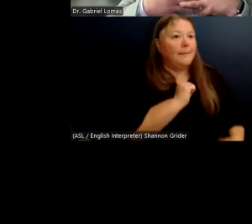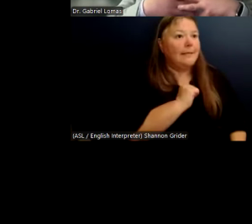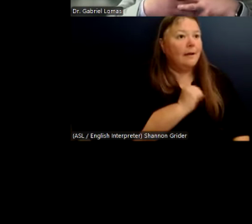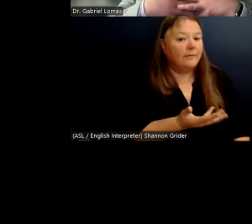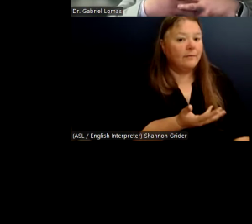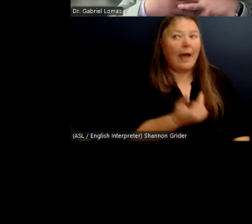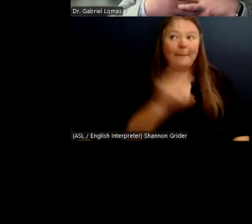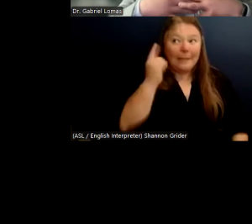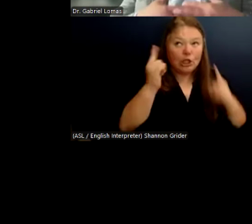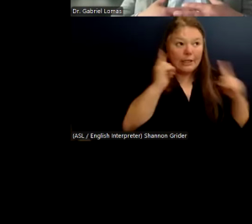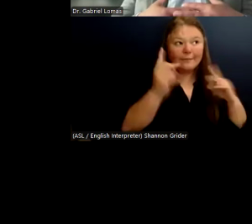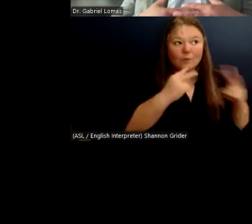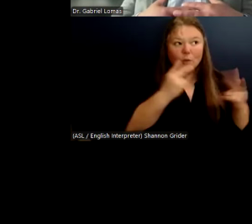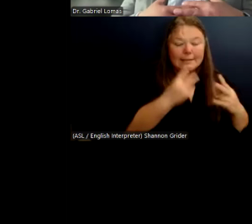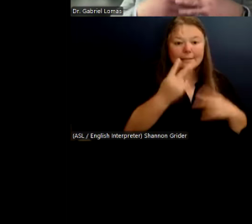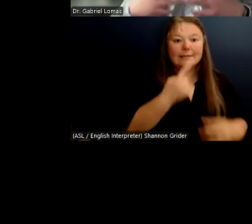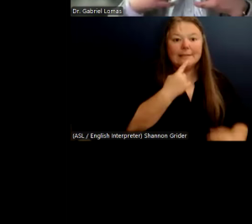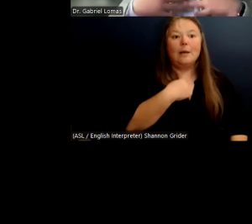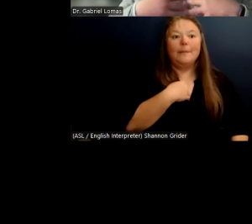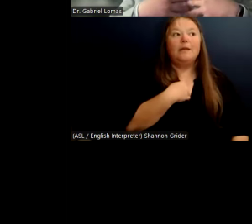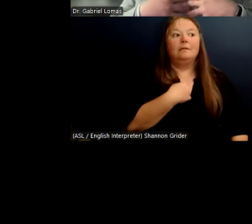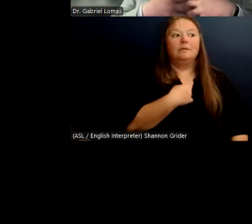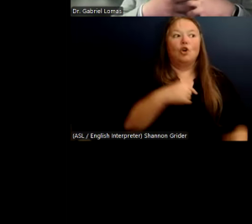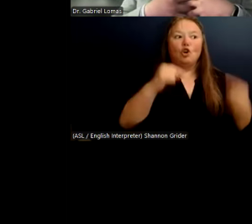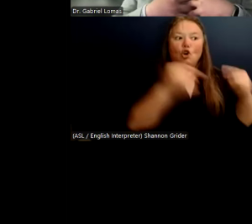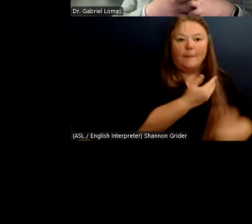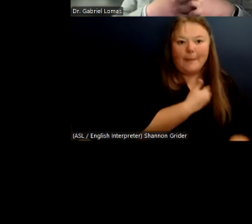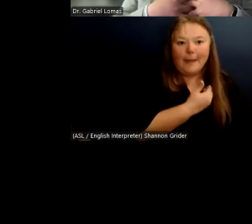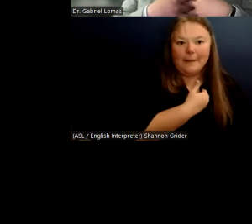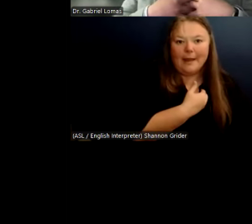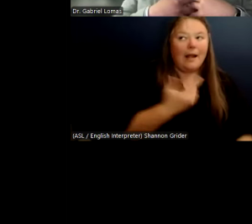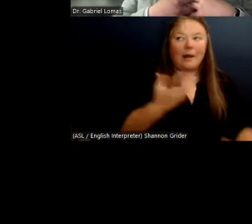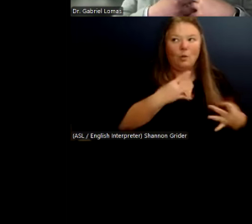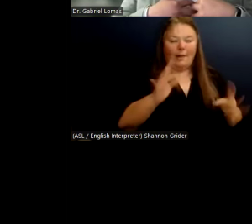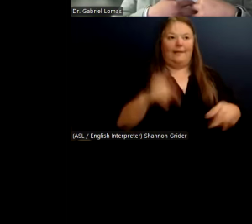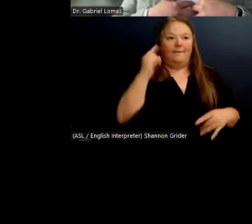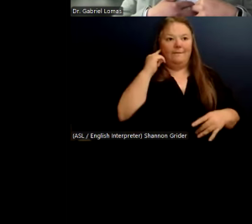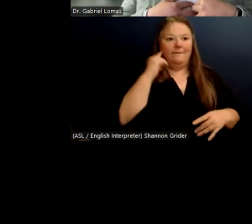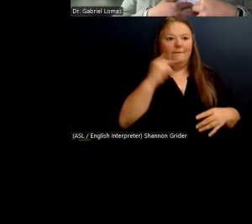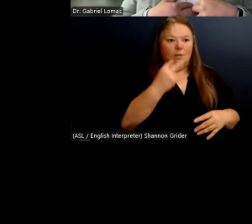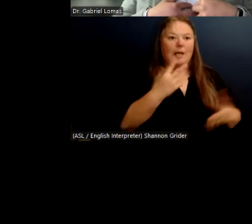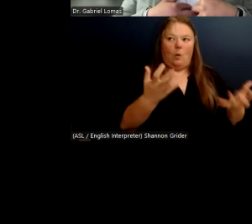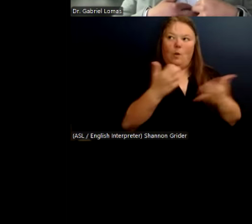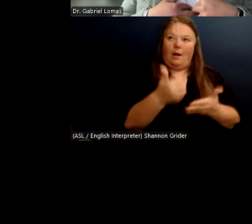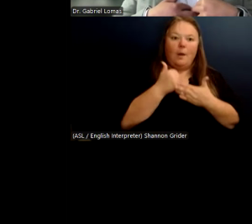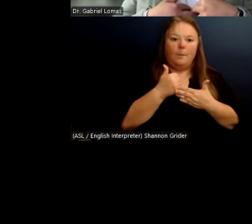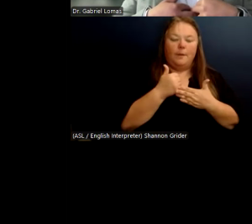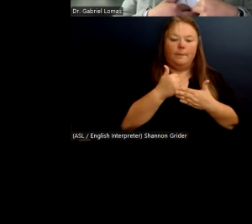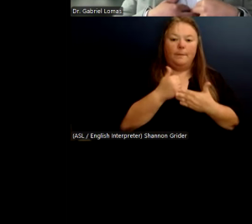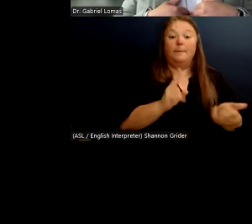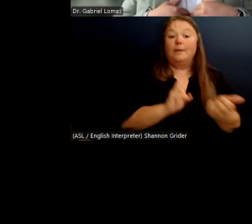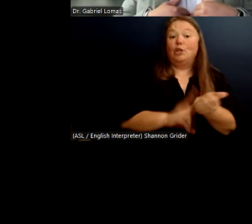I'm hearing voices that say to harm the baby, and I don't like to hear those voices. I want help. Now the nurse reported